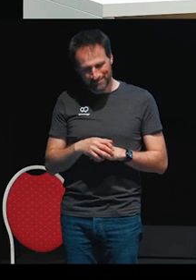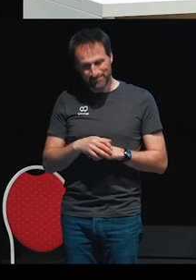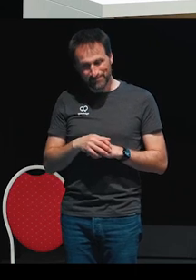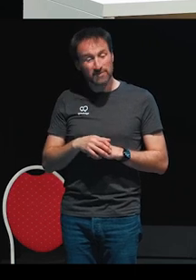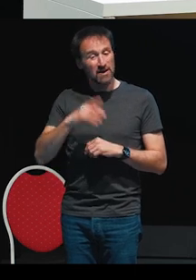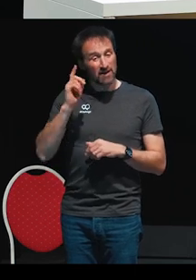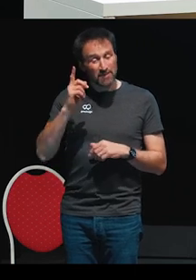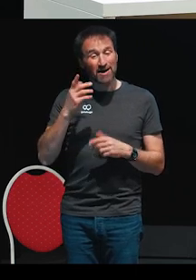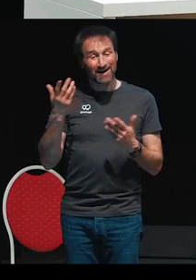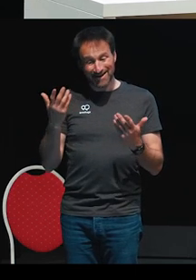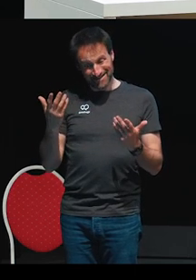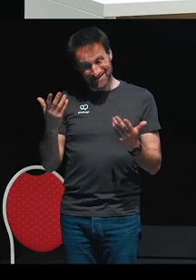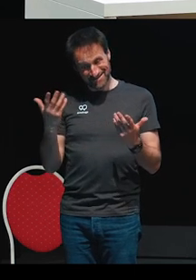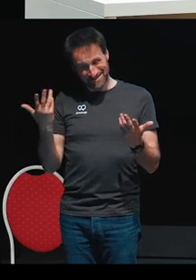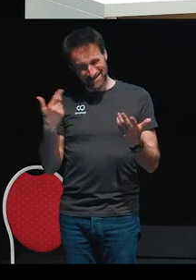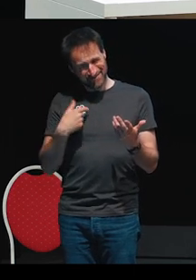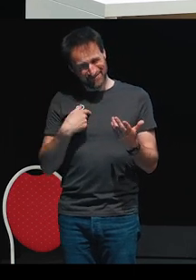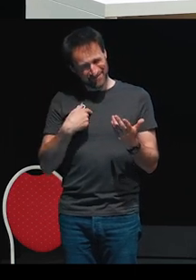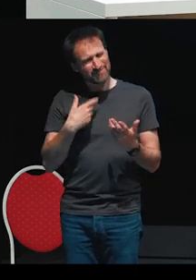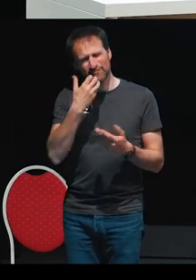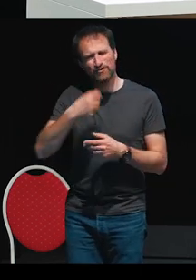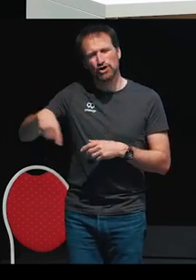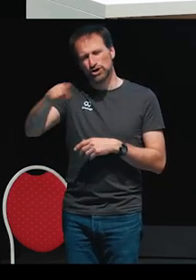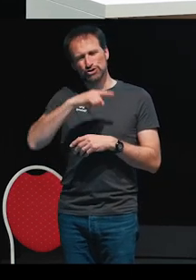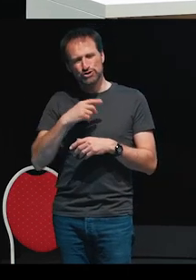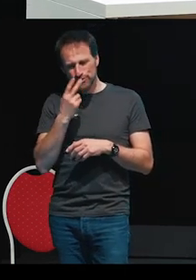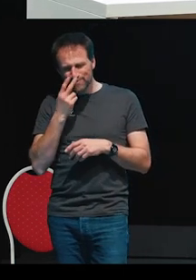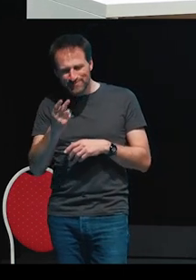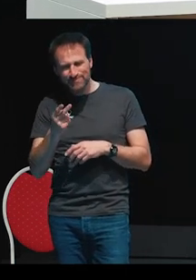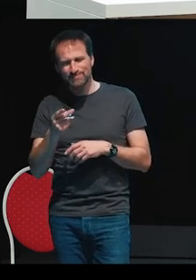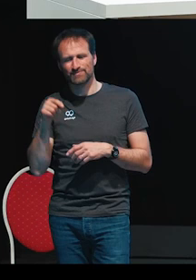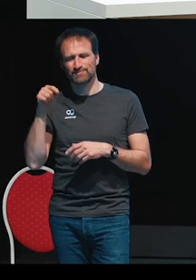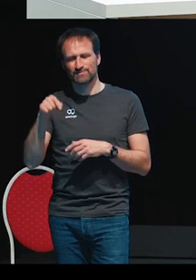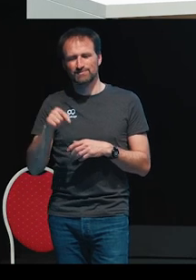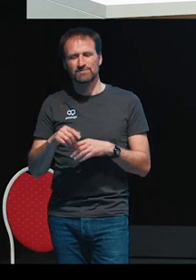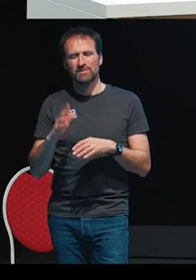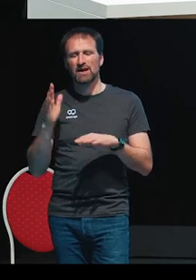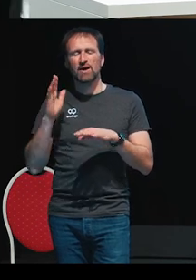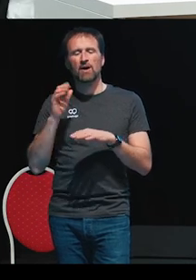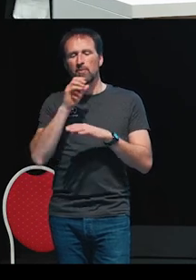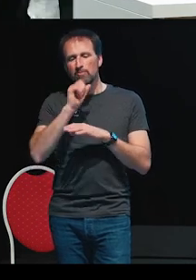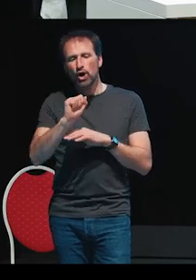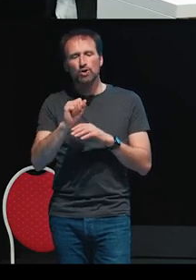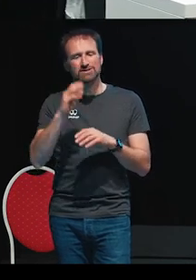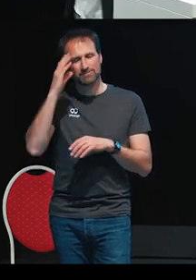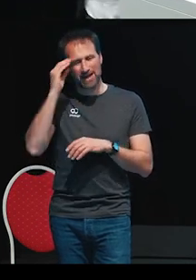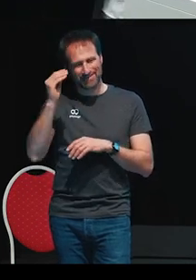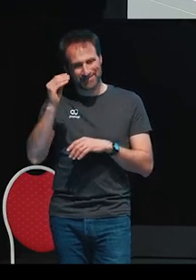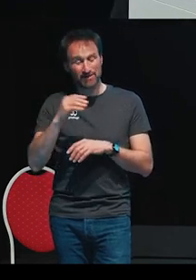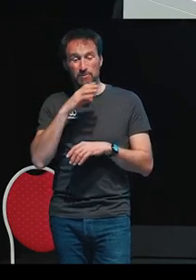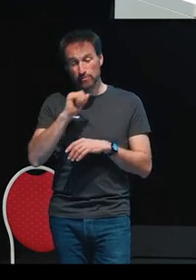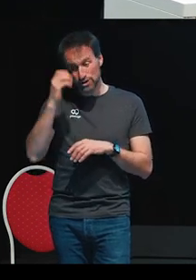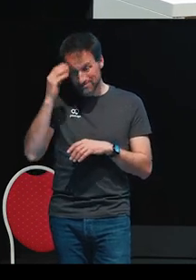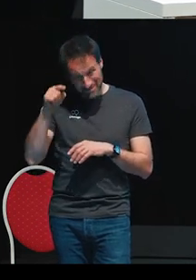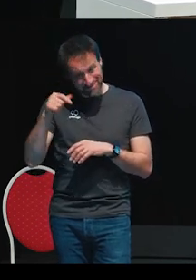But right now, what I want us to go is to go to Postman. Postman is a tool for